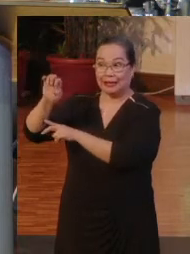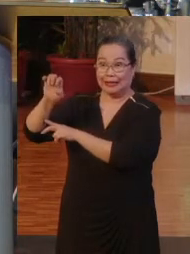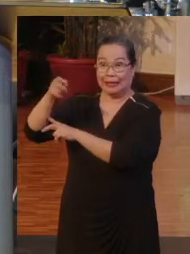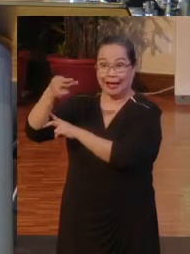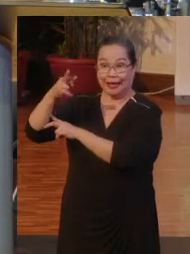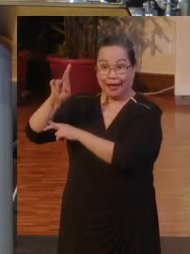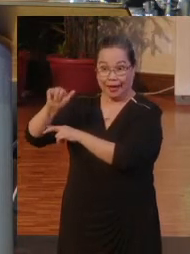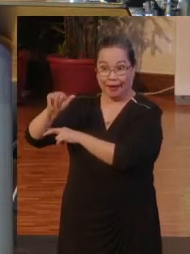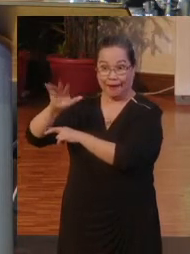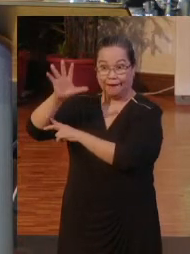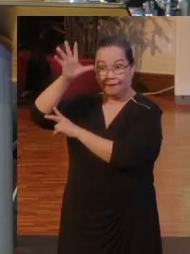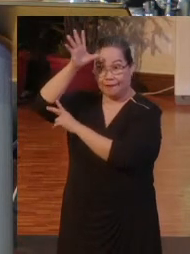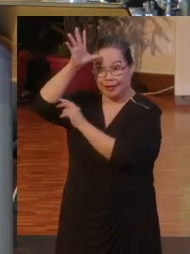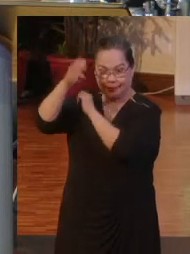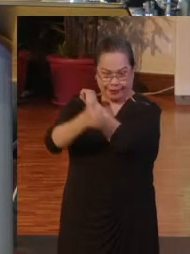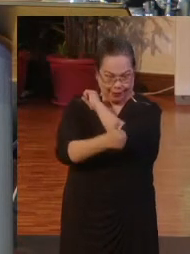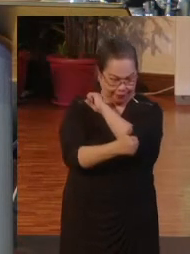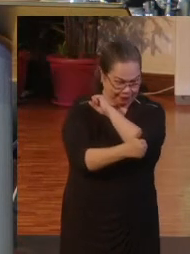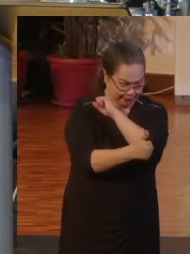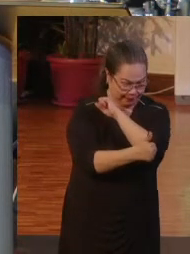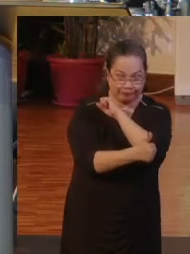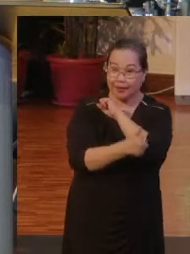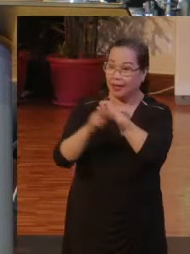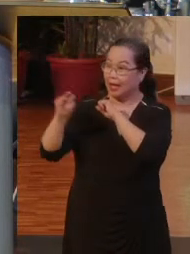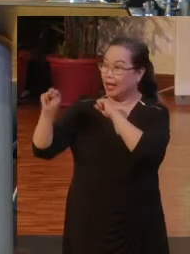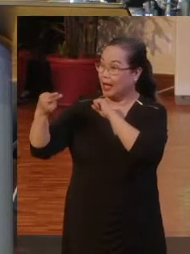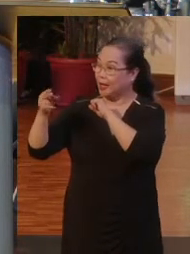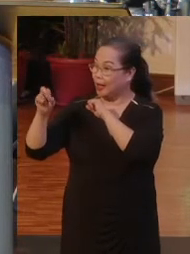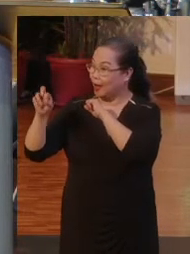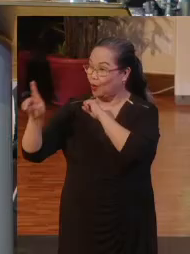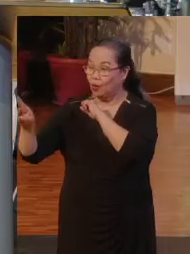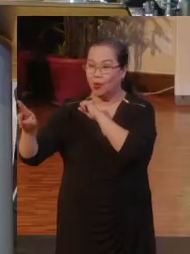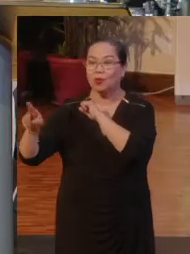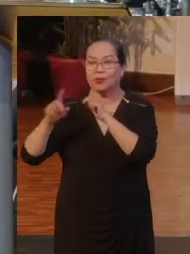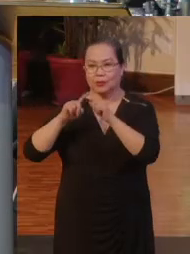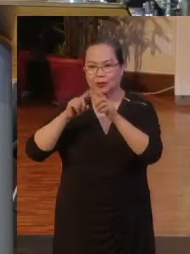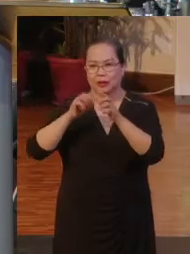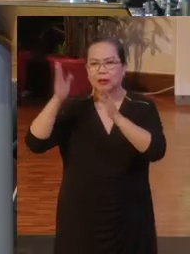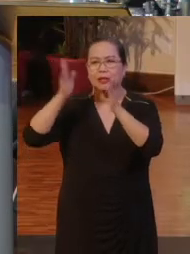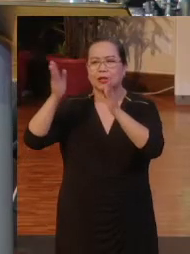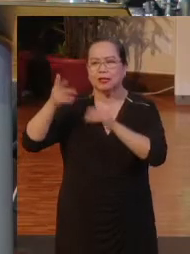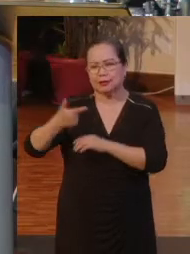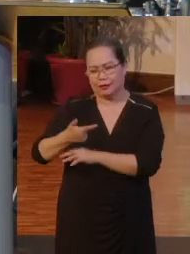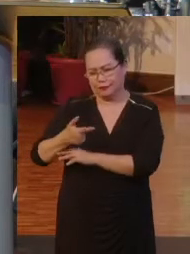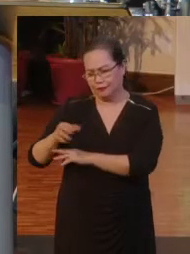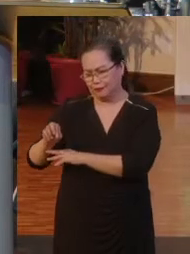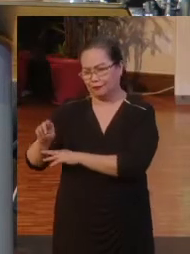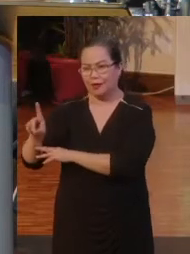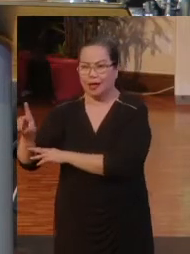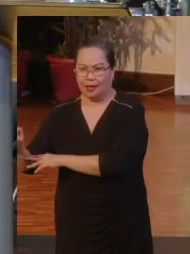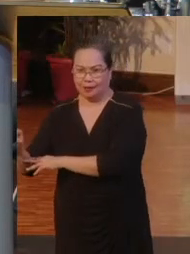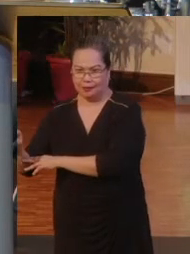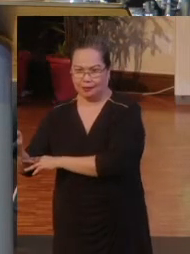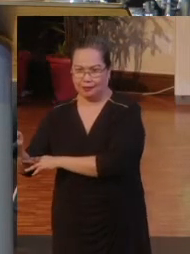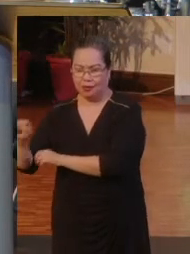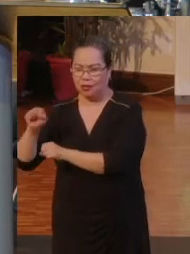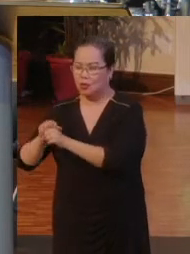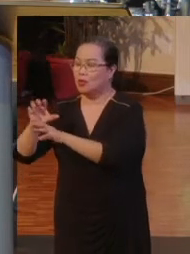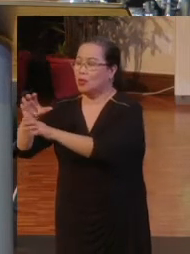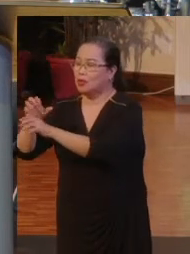of Abraham, and of Nahor, and they served other gods. Then I took your